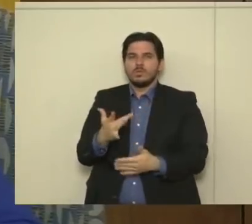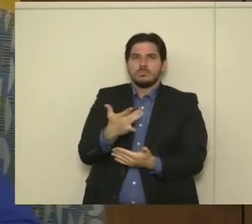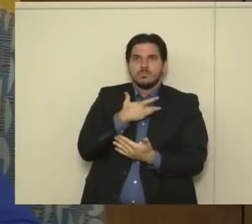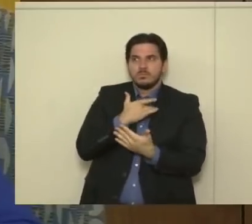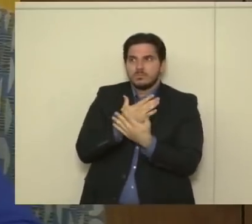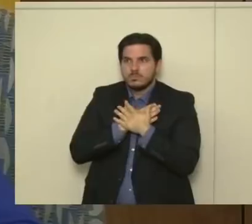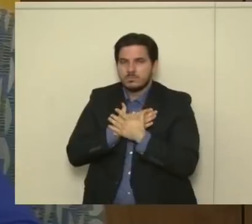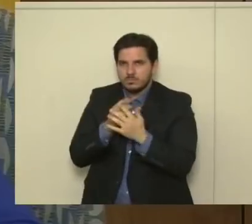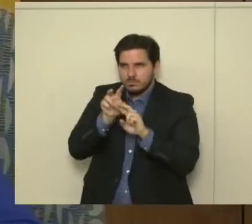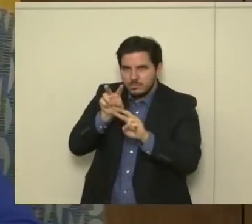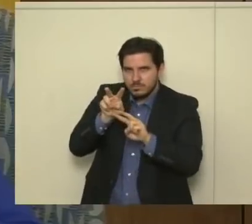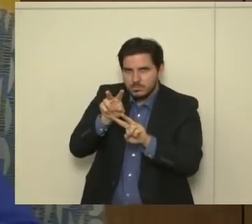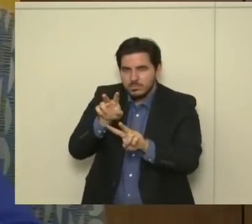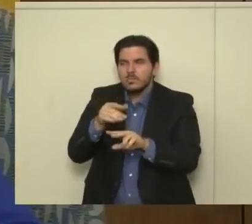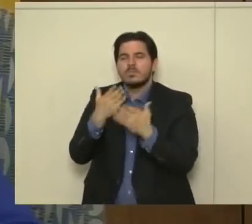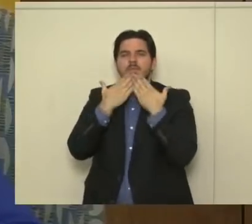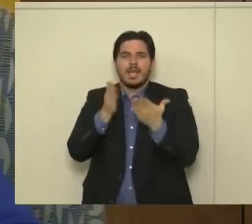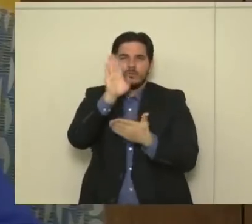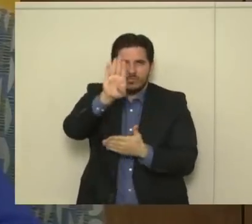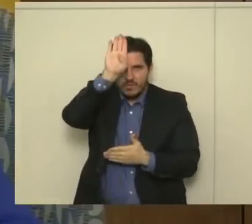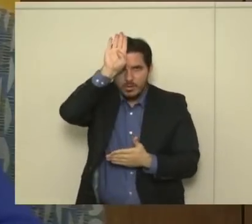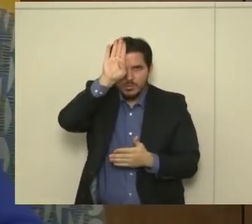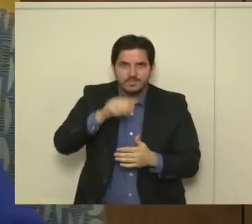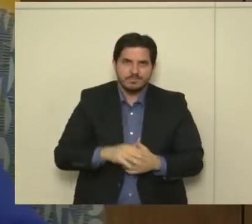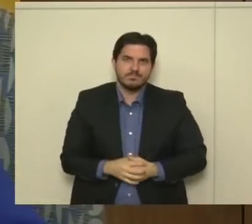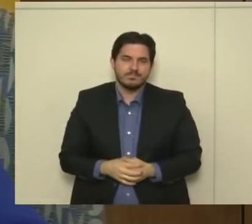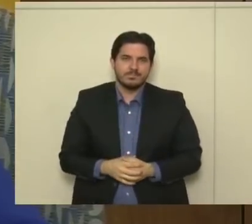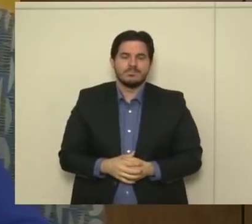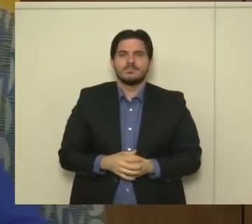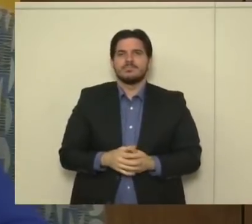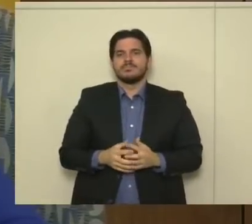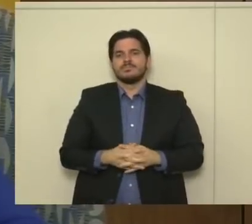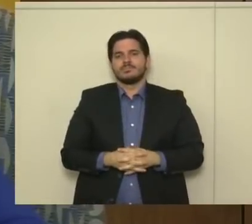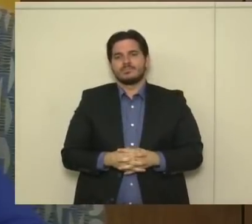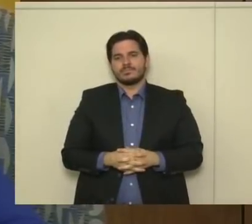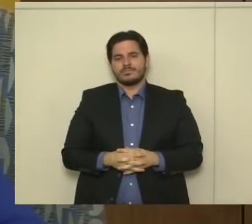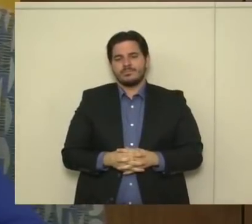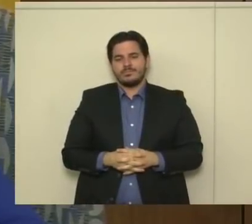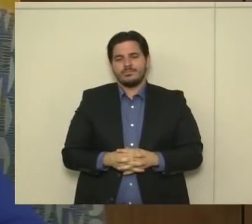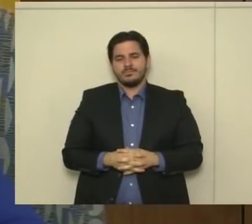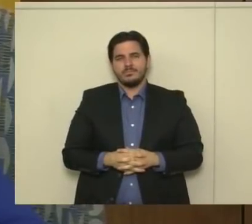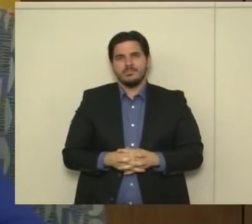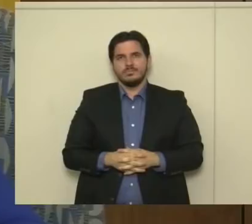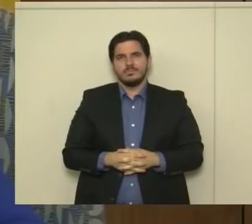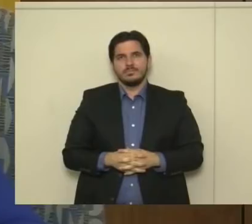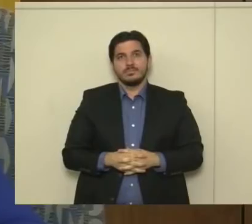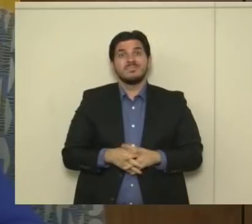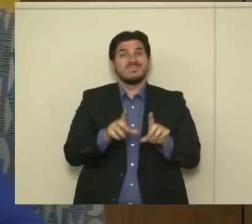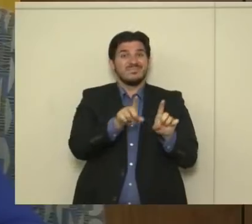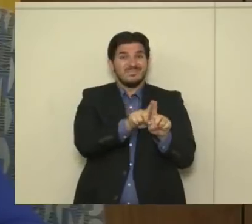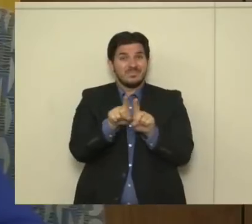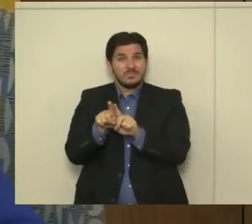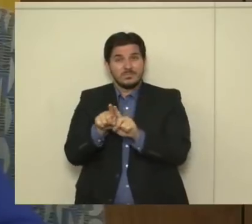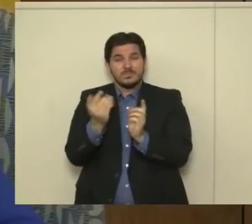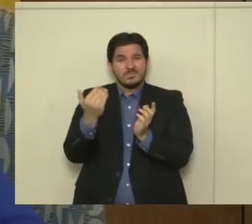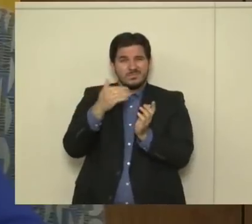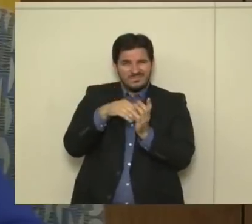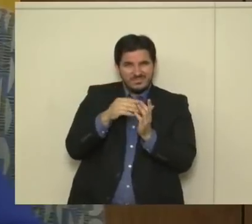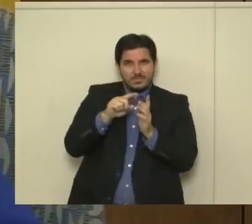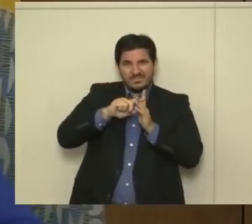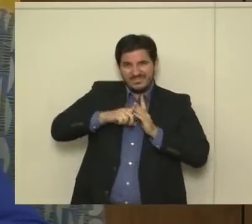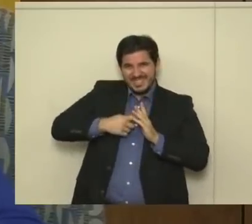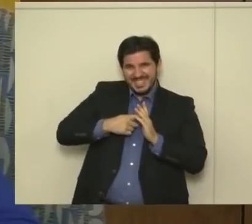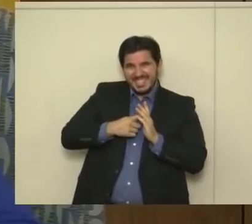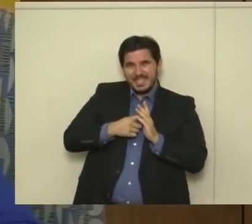incredible forests and communities. I also want to make sure that everyone tuning in heard me offer